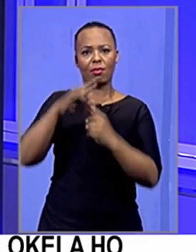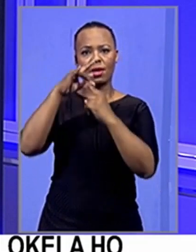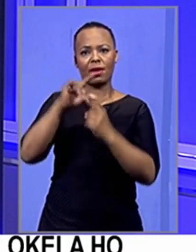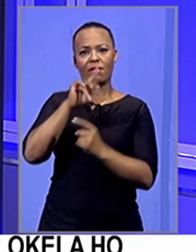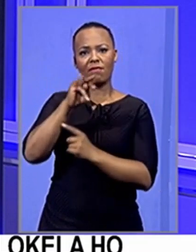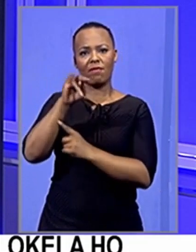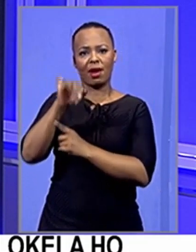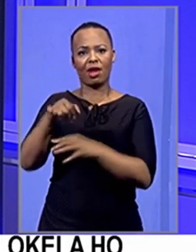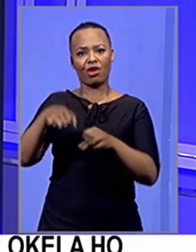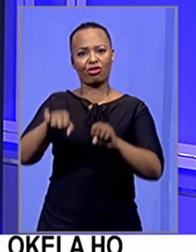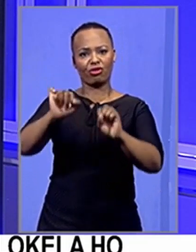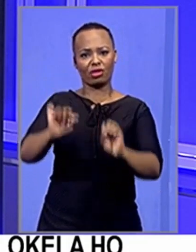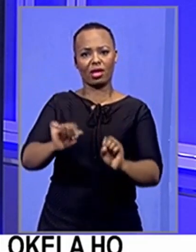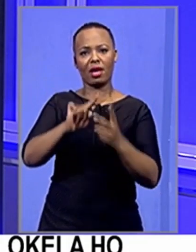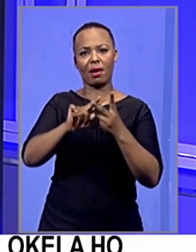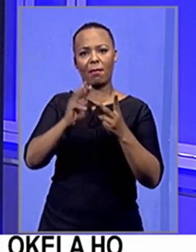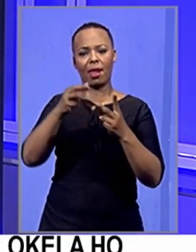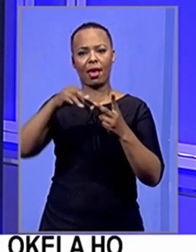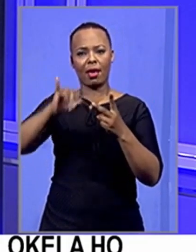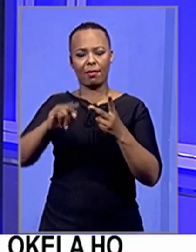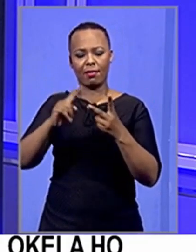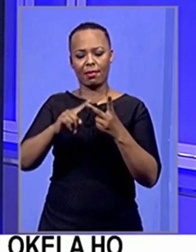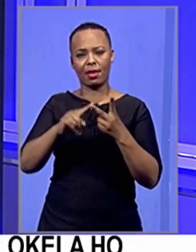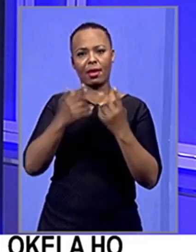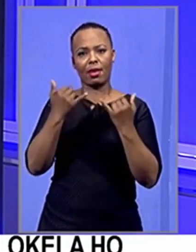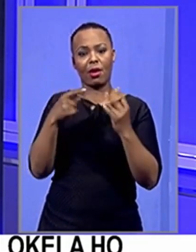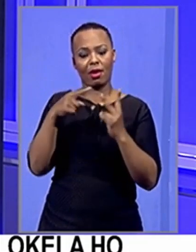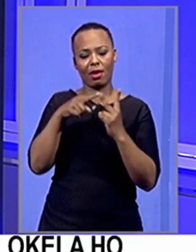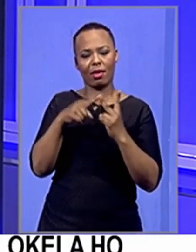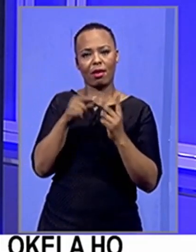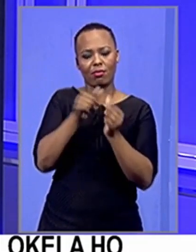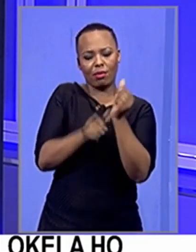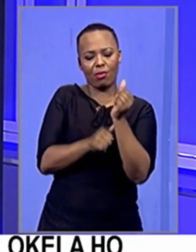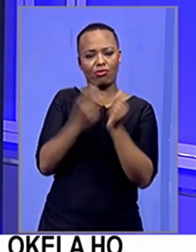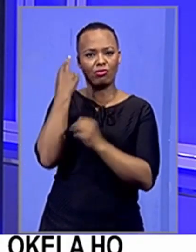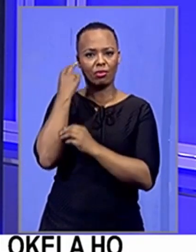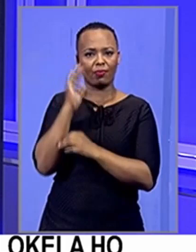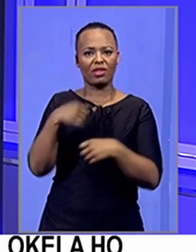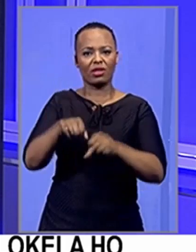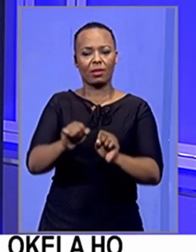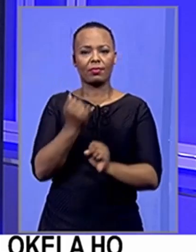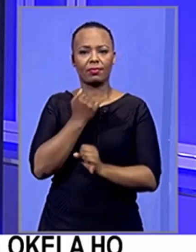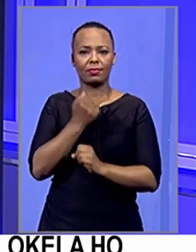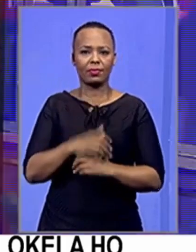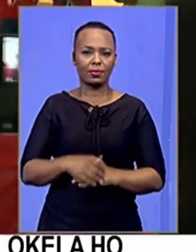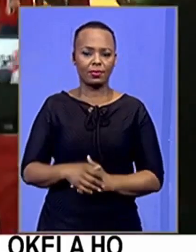Levena ho ba modulasetulo ha mo le Mlamli Makhetha hore ebe motlatsi wa modulasetulo.